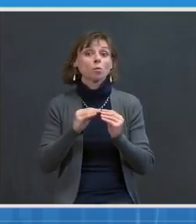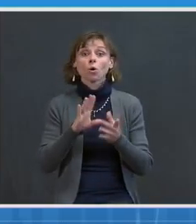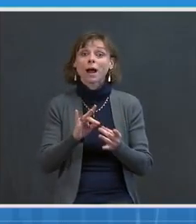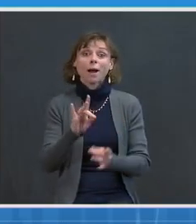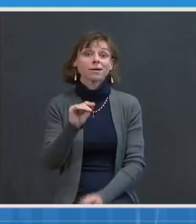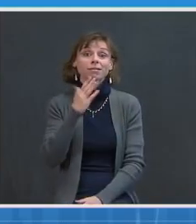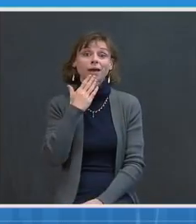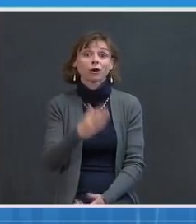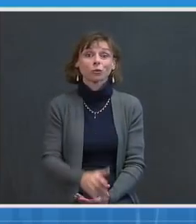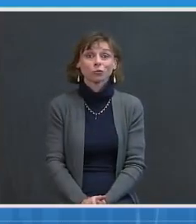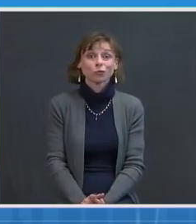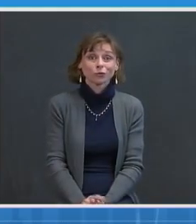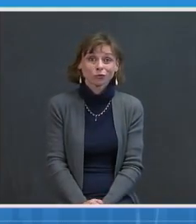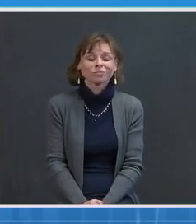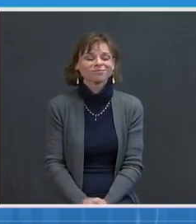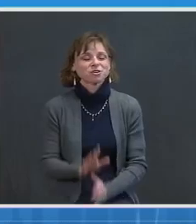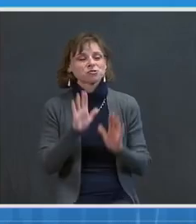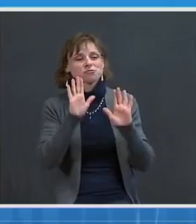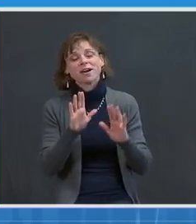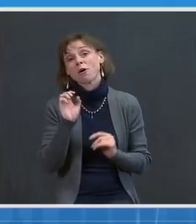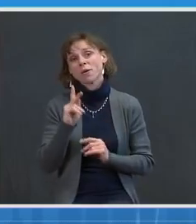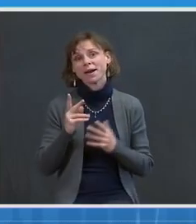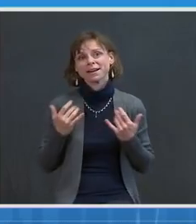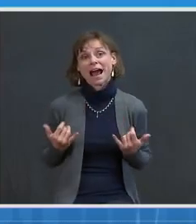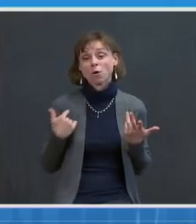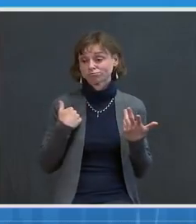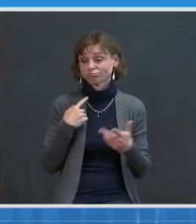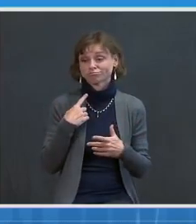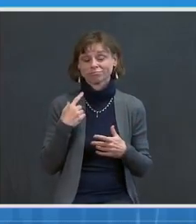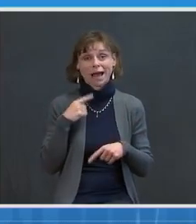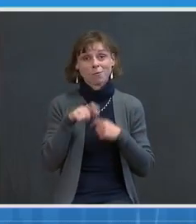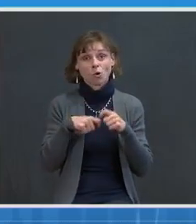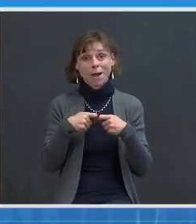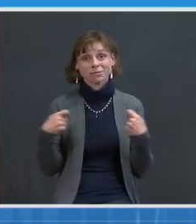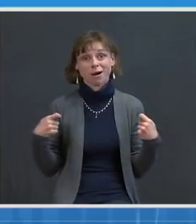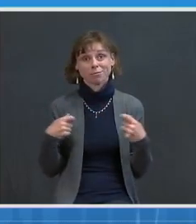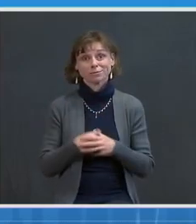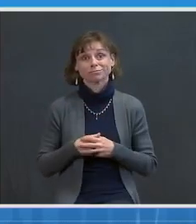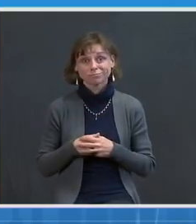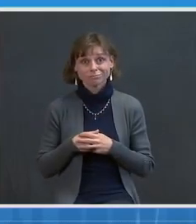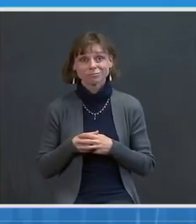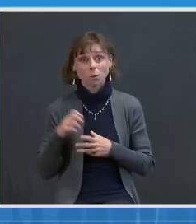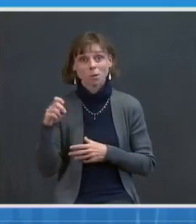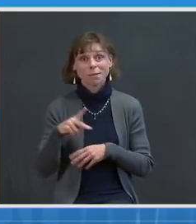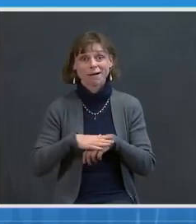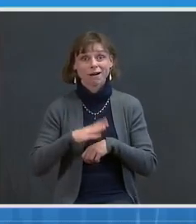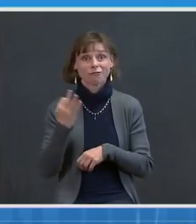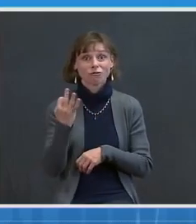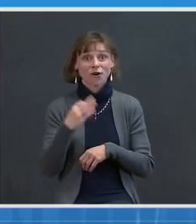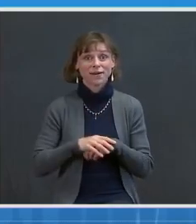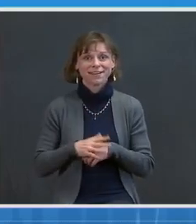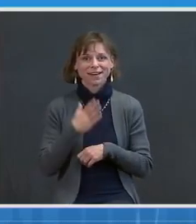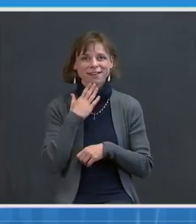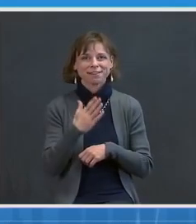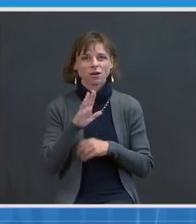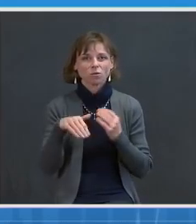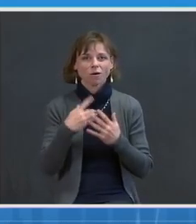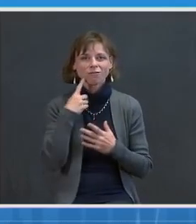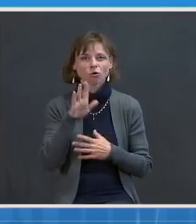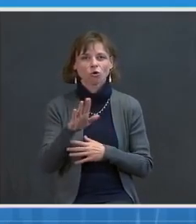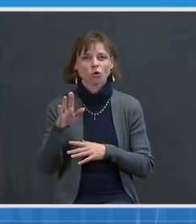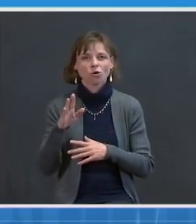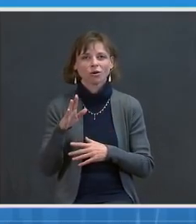you. Great. Okay, well, with that, we'll wrap up. We will be back on Friday, and thank you all for your attendance.